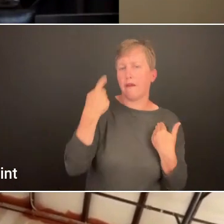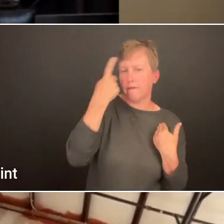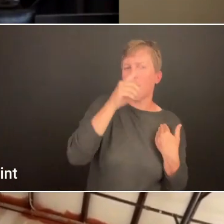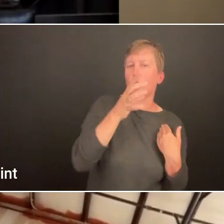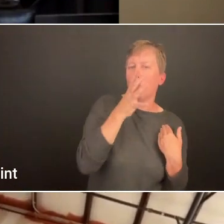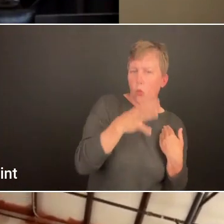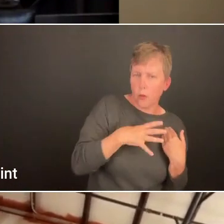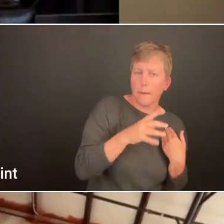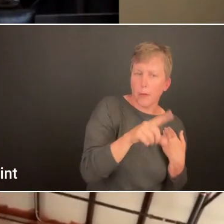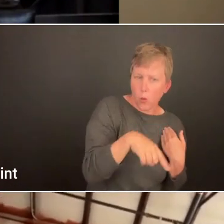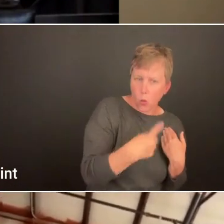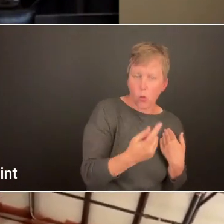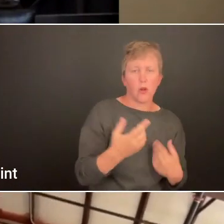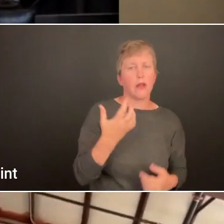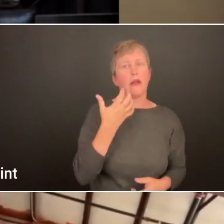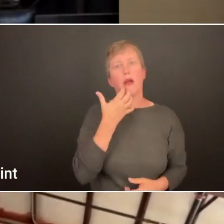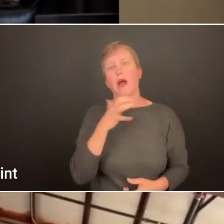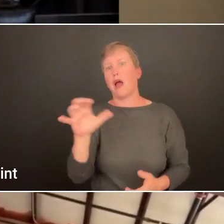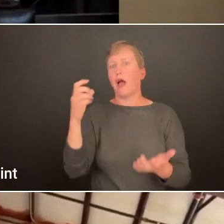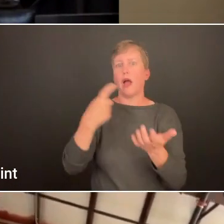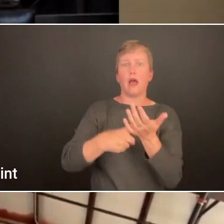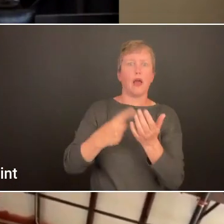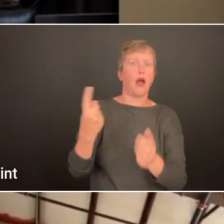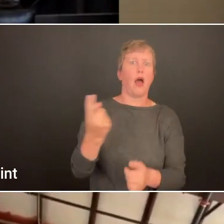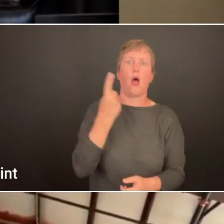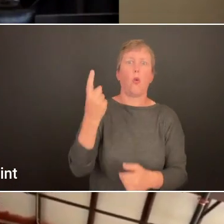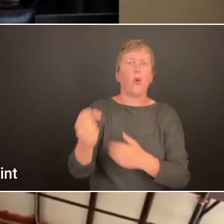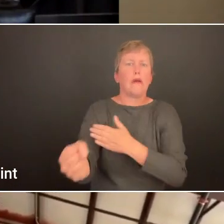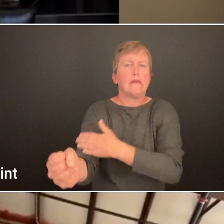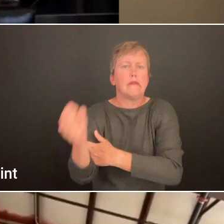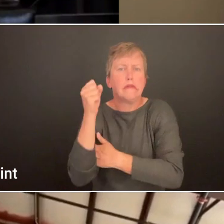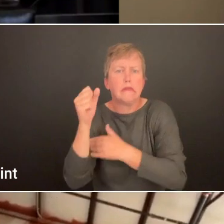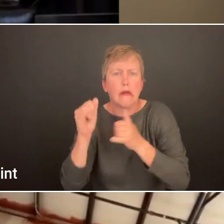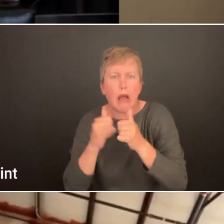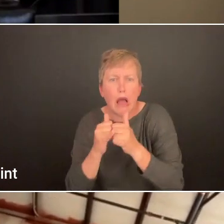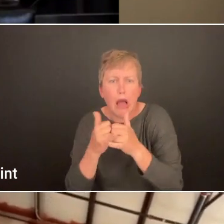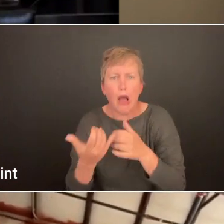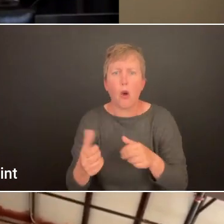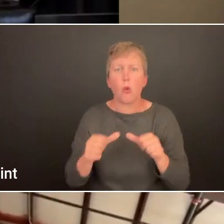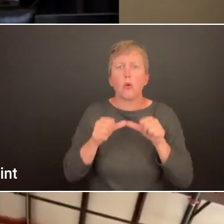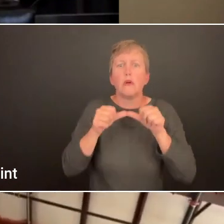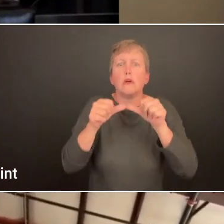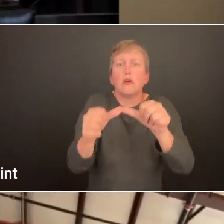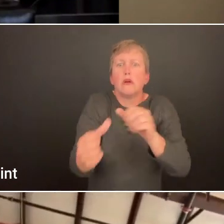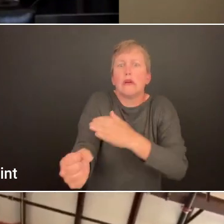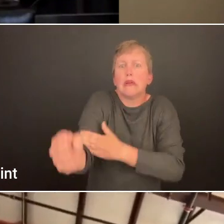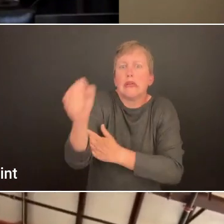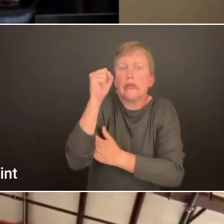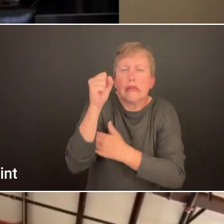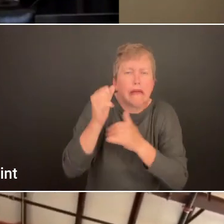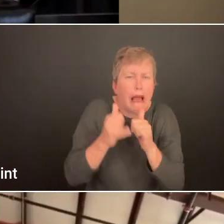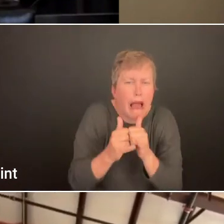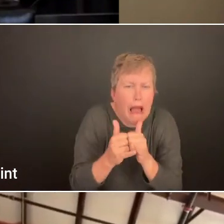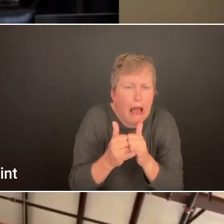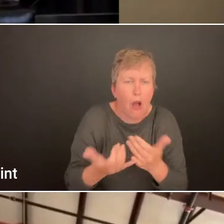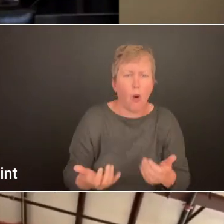very hot topics is, how do I get an erection? How do I maintain it? And how